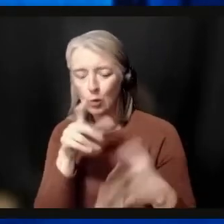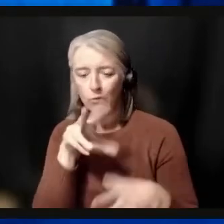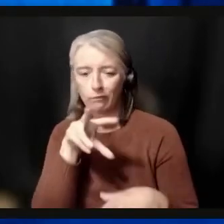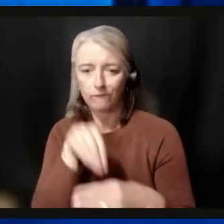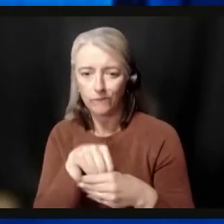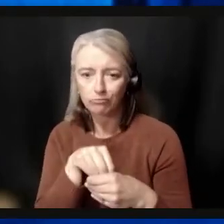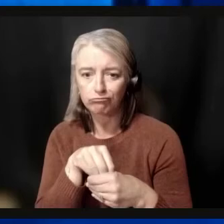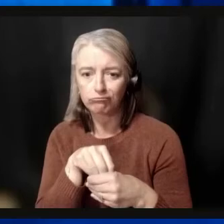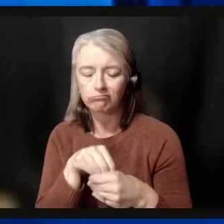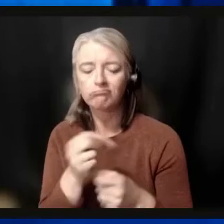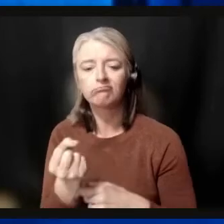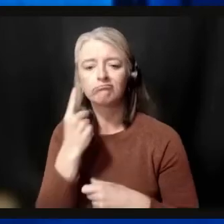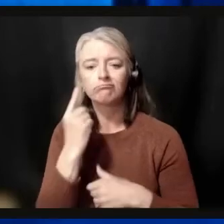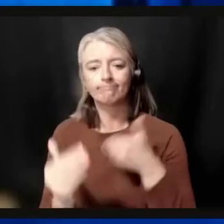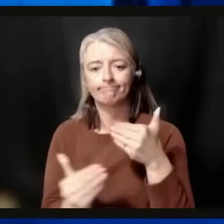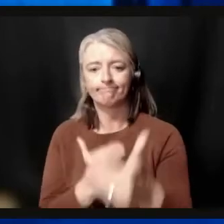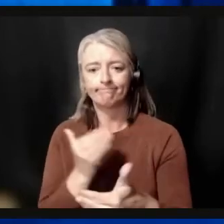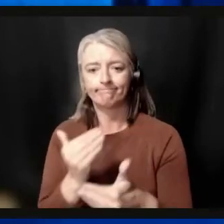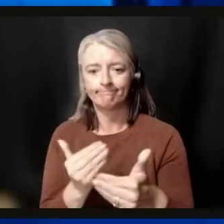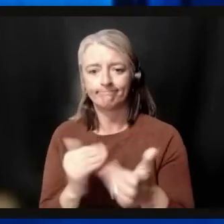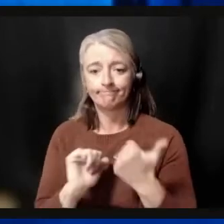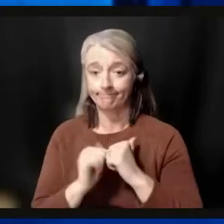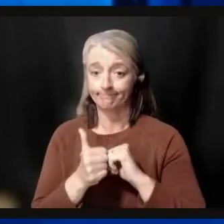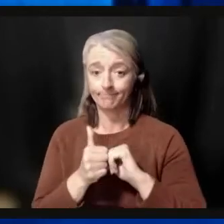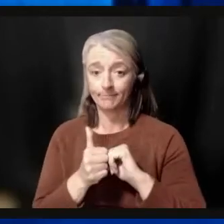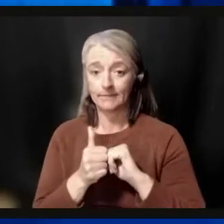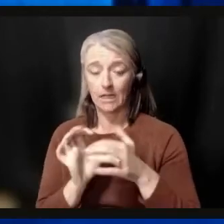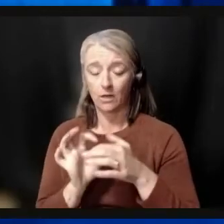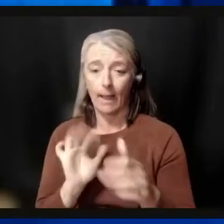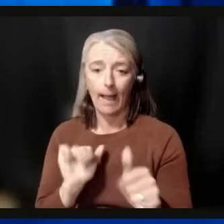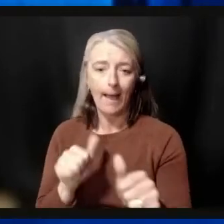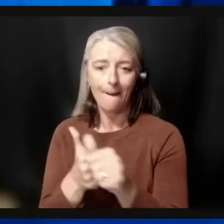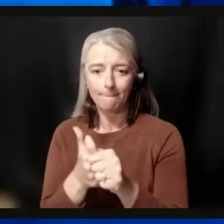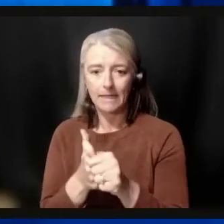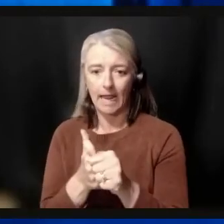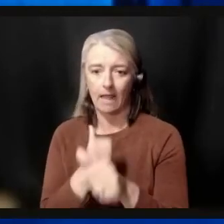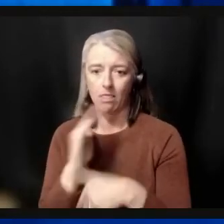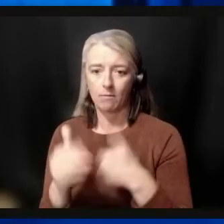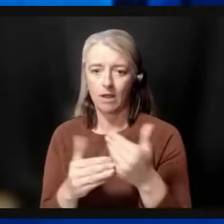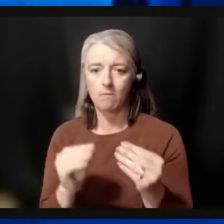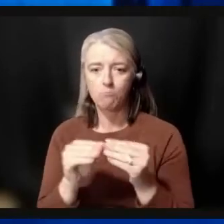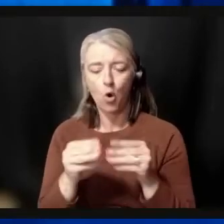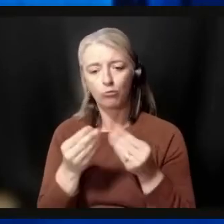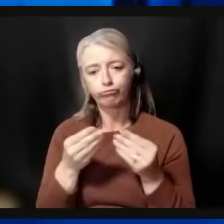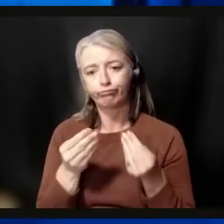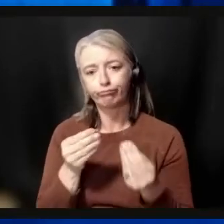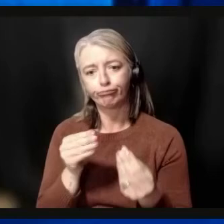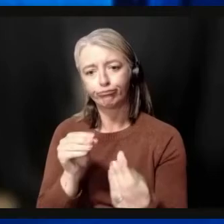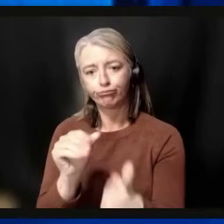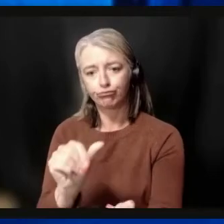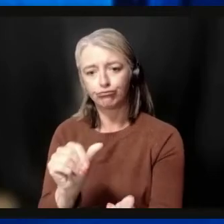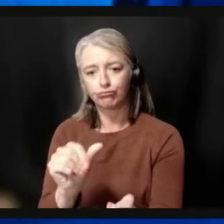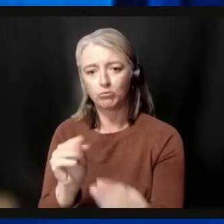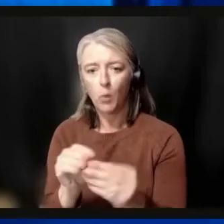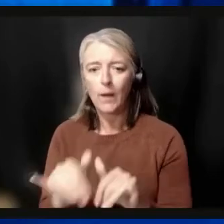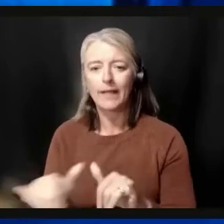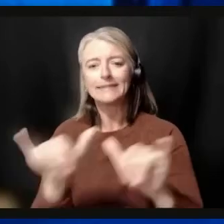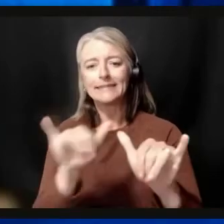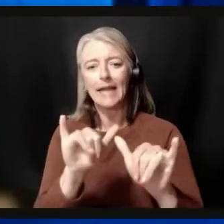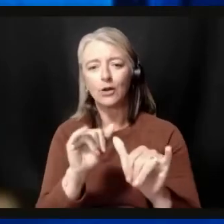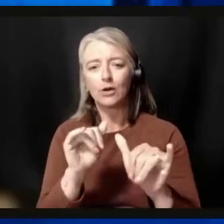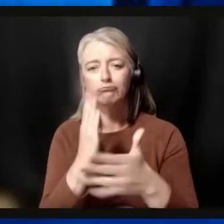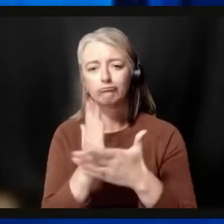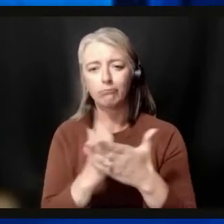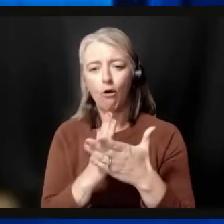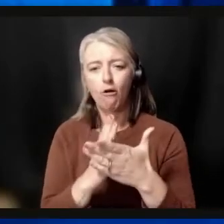that process. How do we kind of update that process and make it more mainstream? And how do we make it kind of a standard part of care? Mm-hmm. So that's what I'll